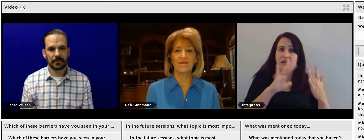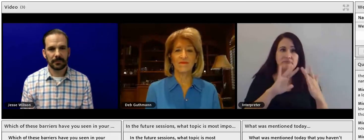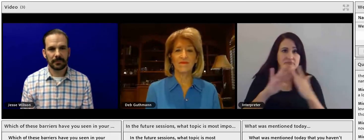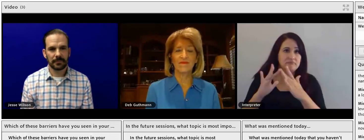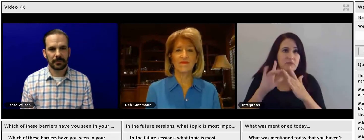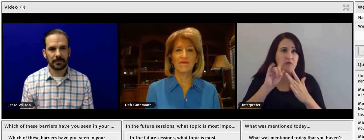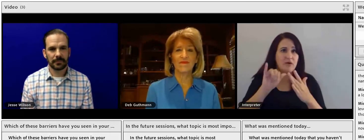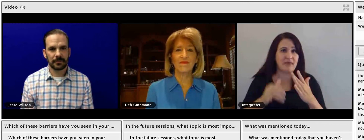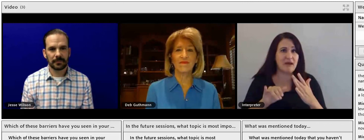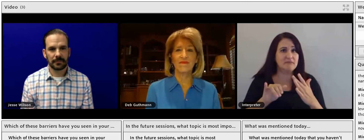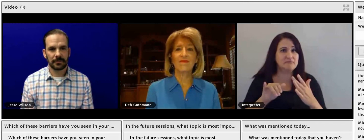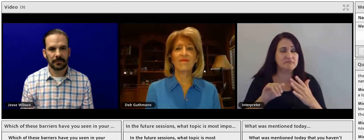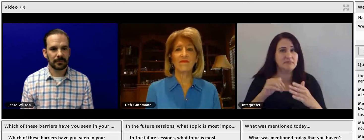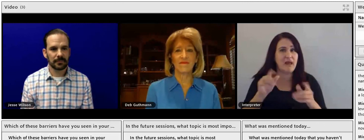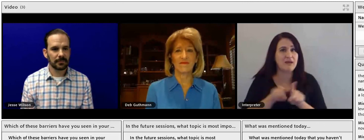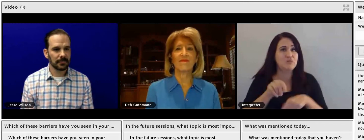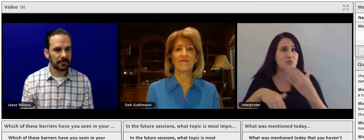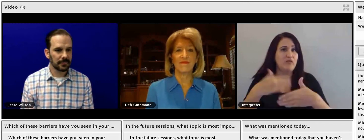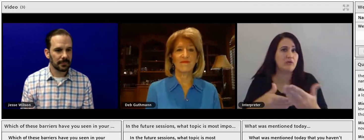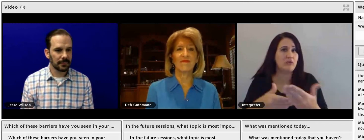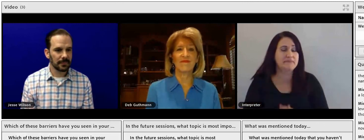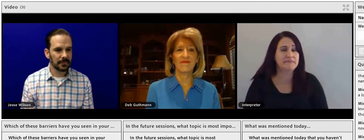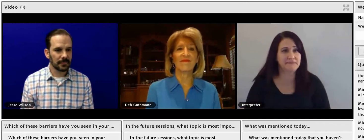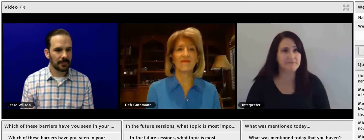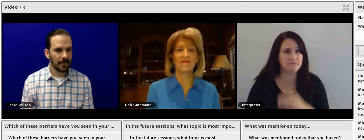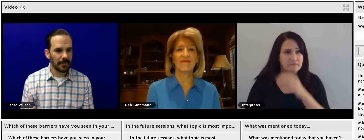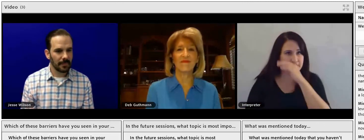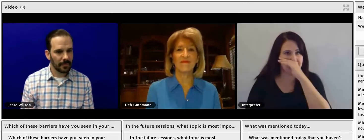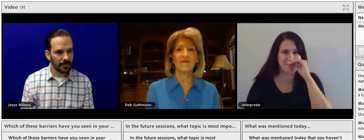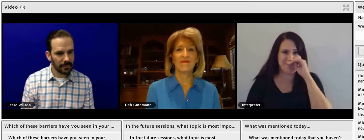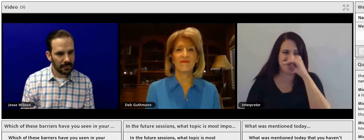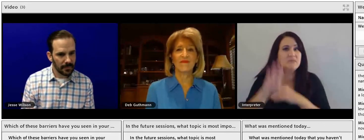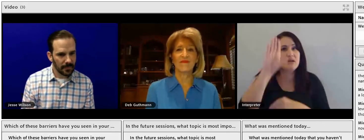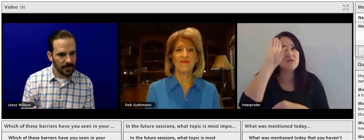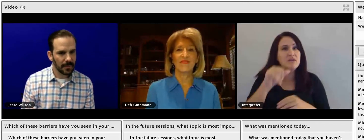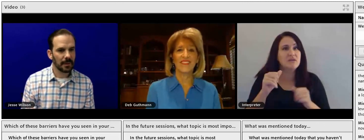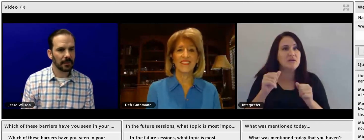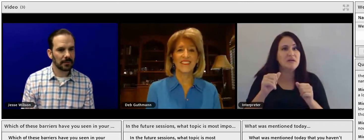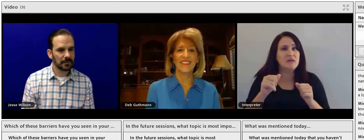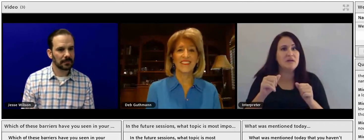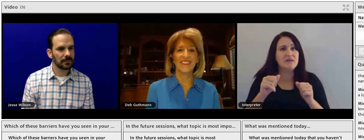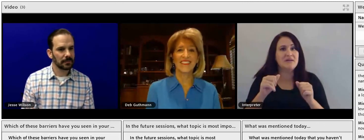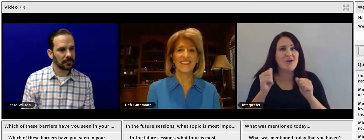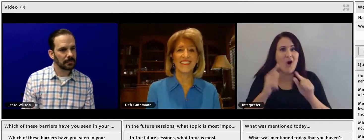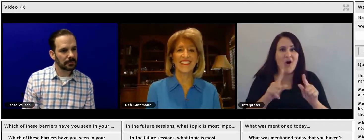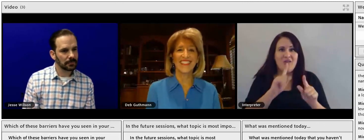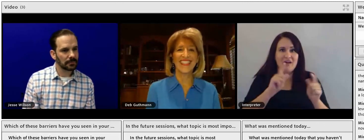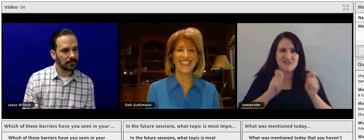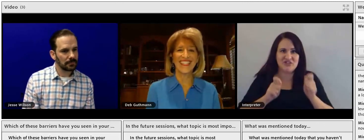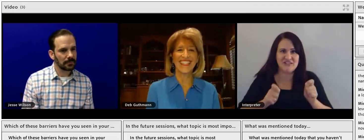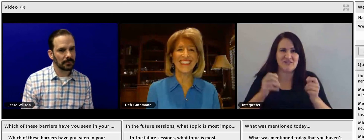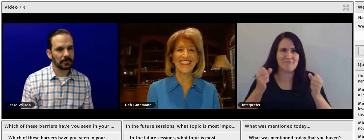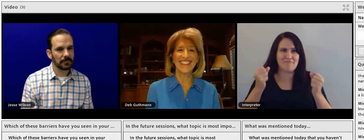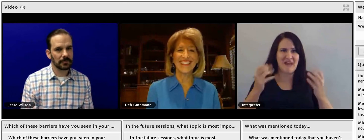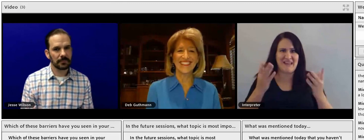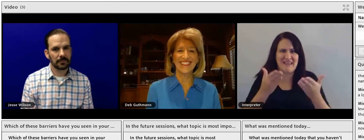folks as we move along. I know everyone's adjusting to having a lot of things to look at on the